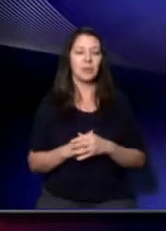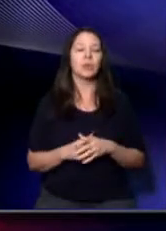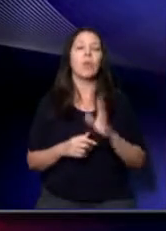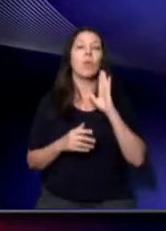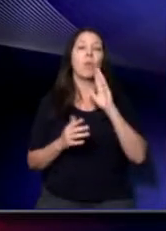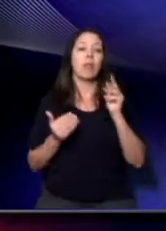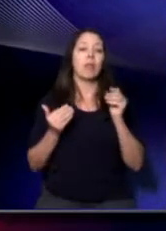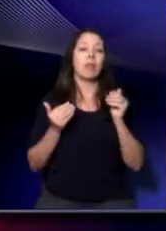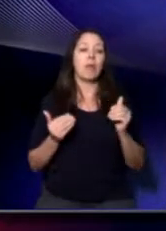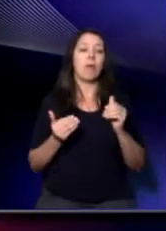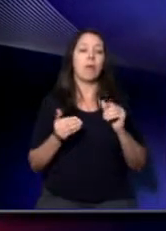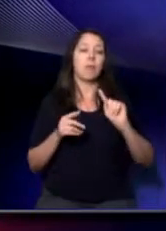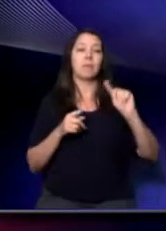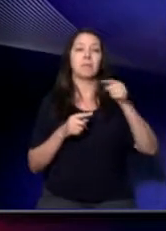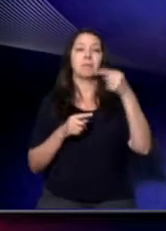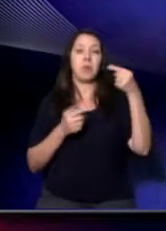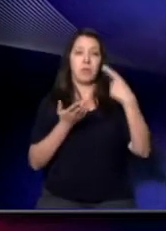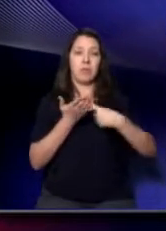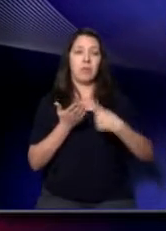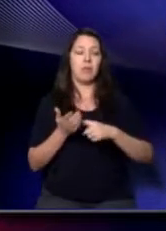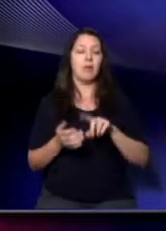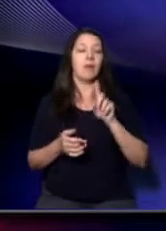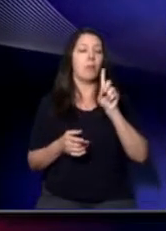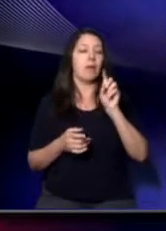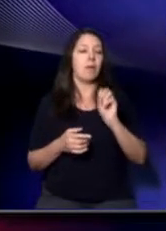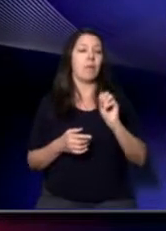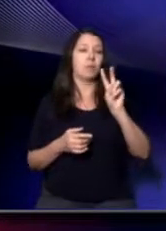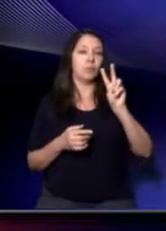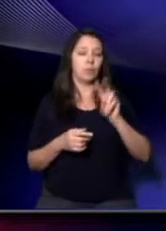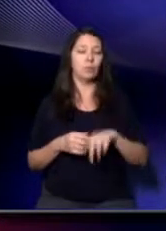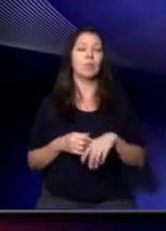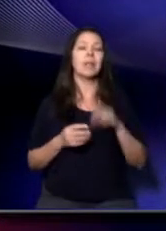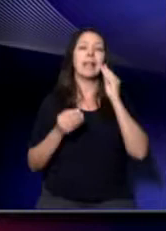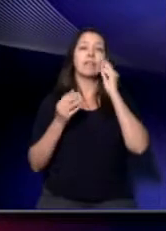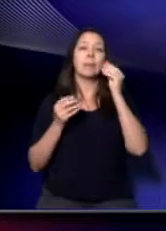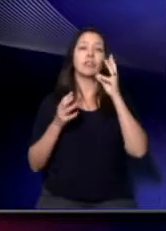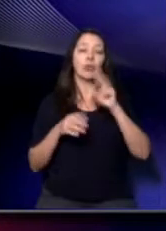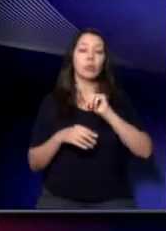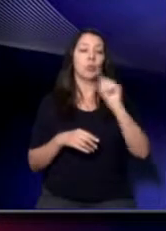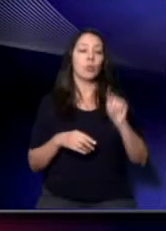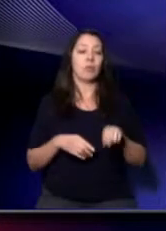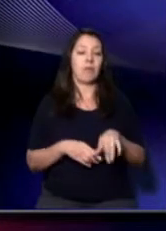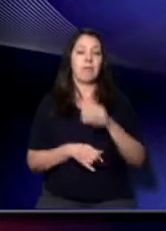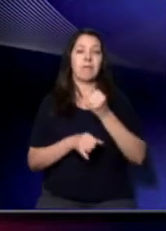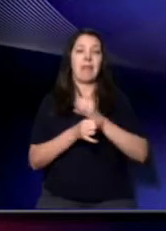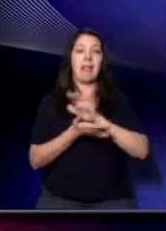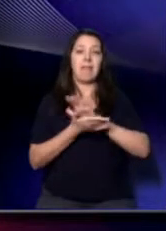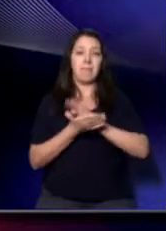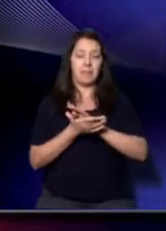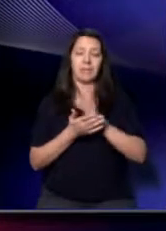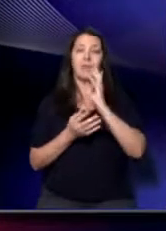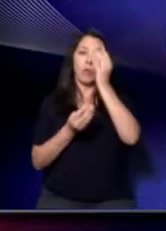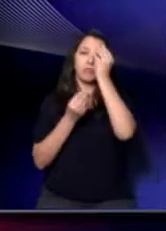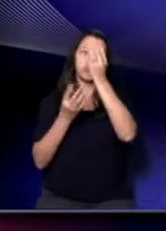go to item 1.02, information item, Tucson campus update presentation